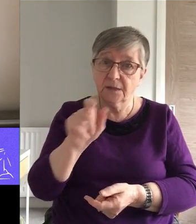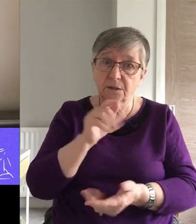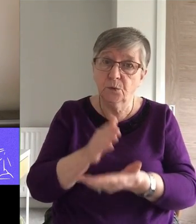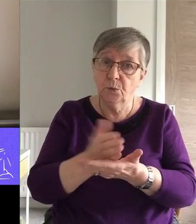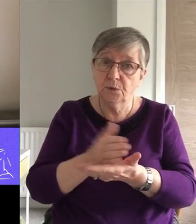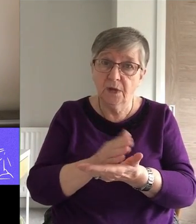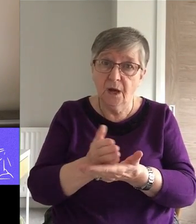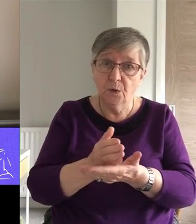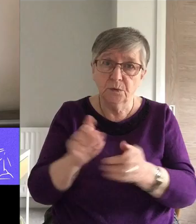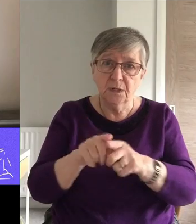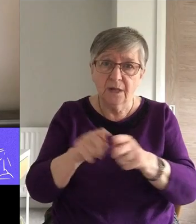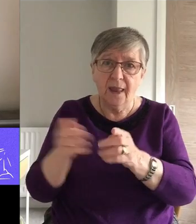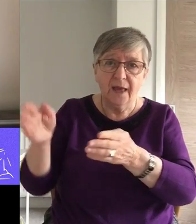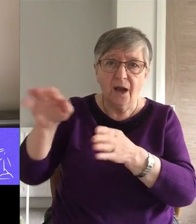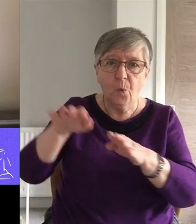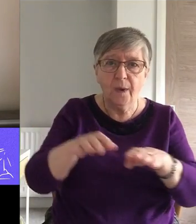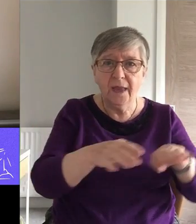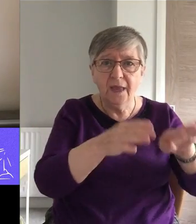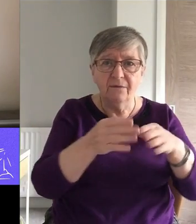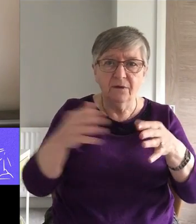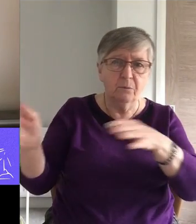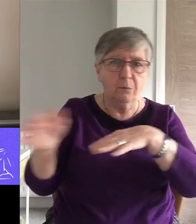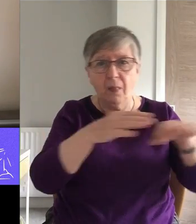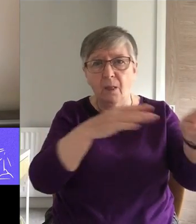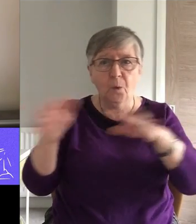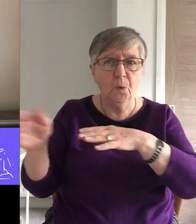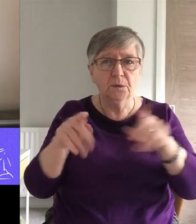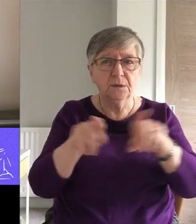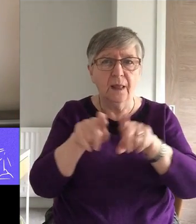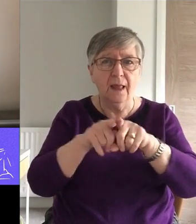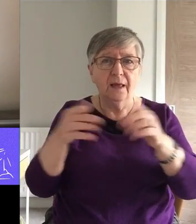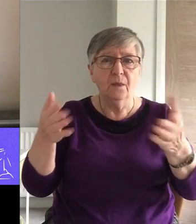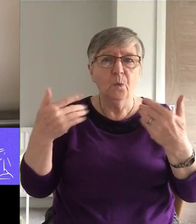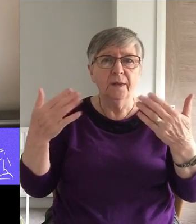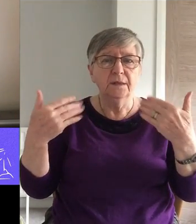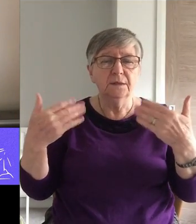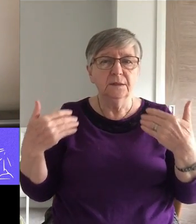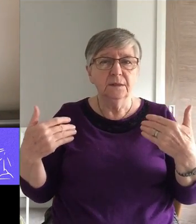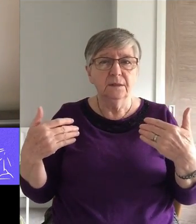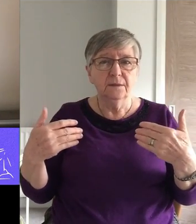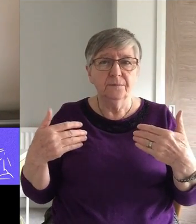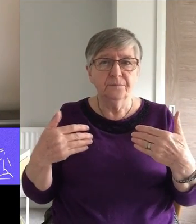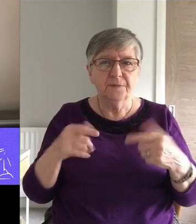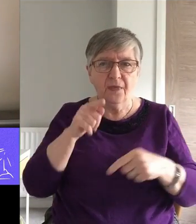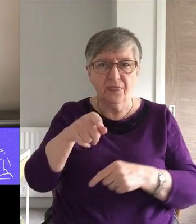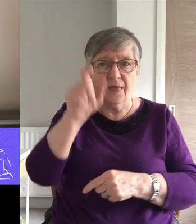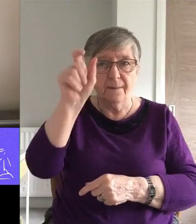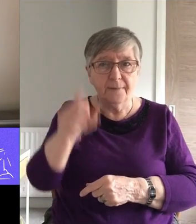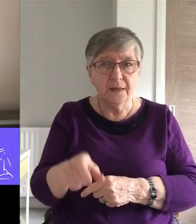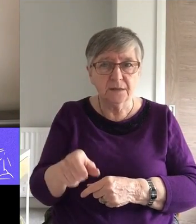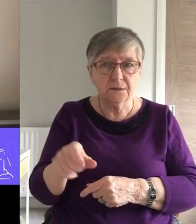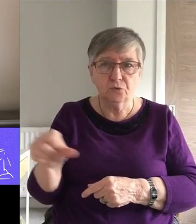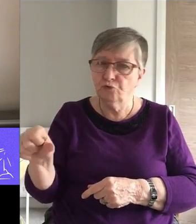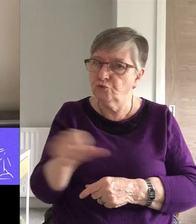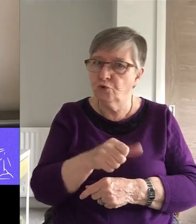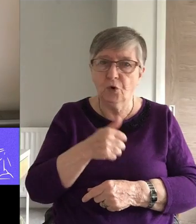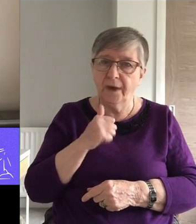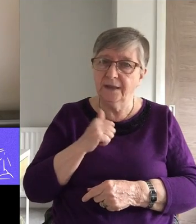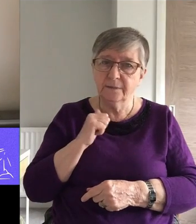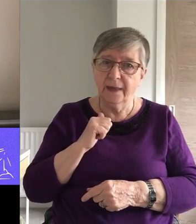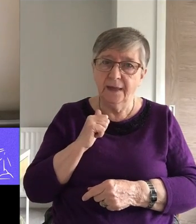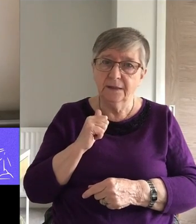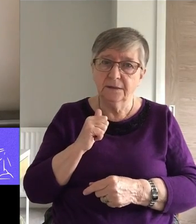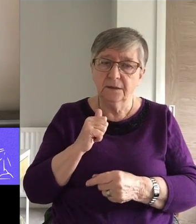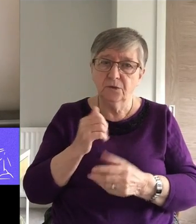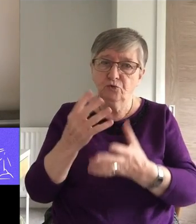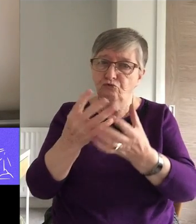a wave of the sea, blown and tossed by the wind. That person should not expect to receive